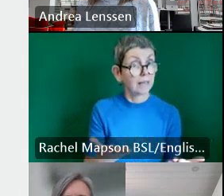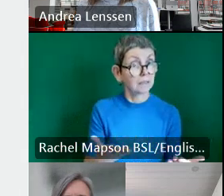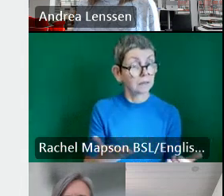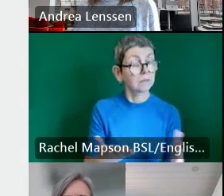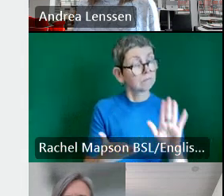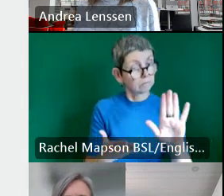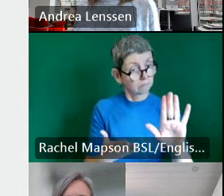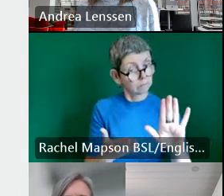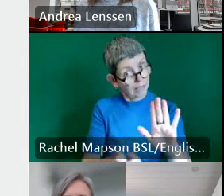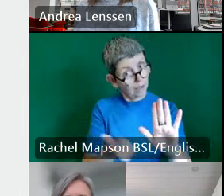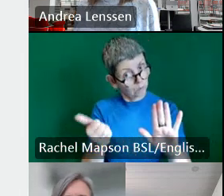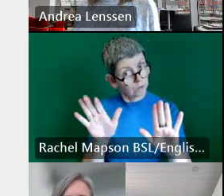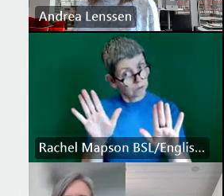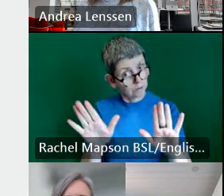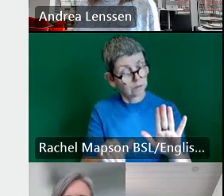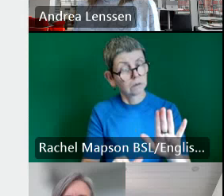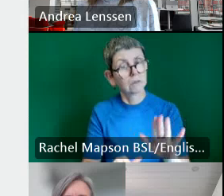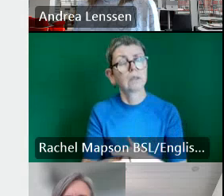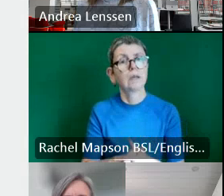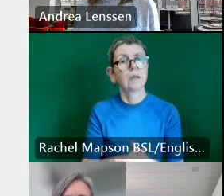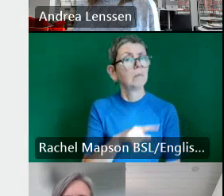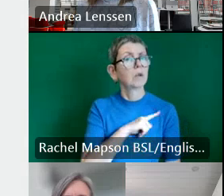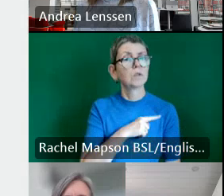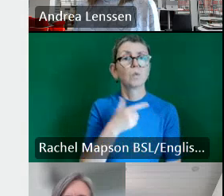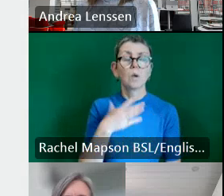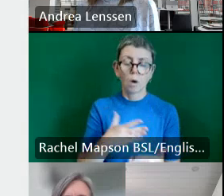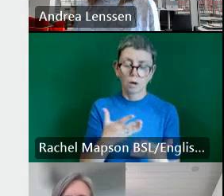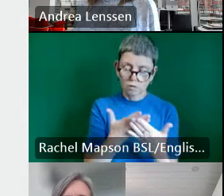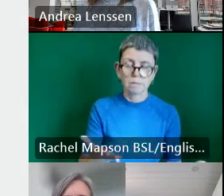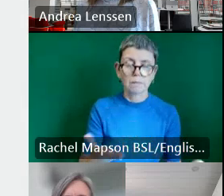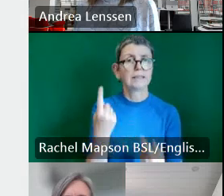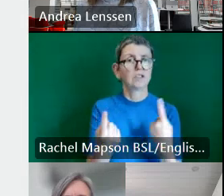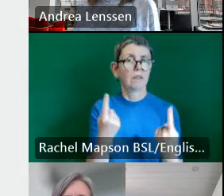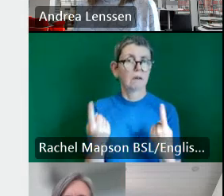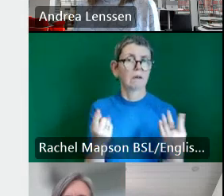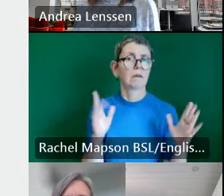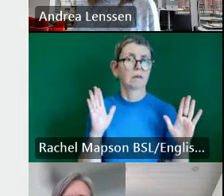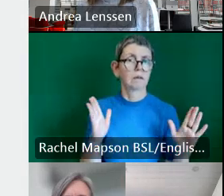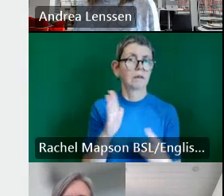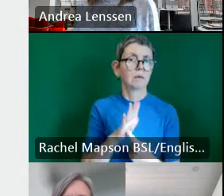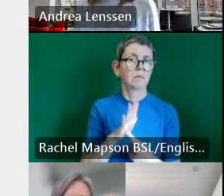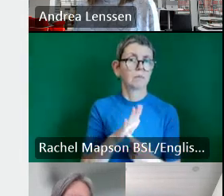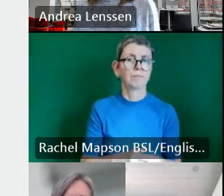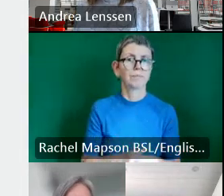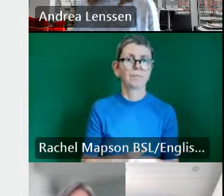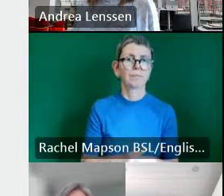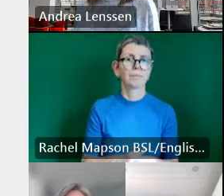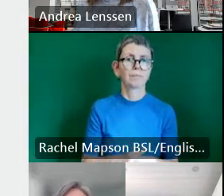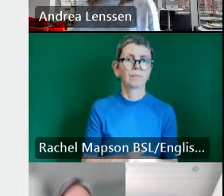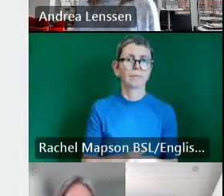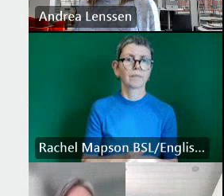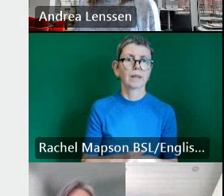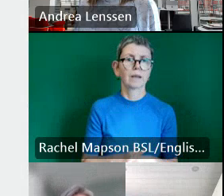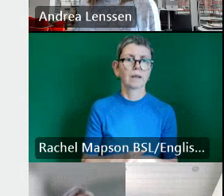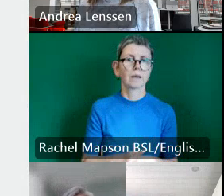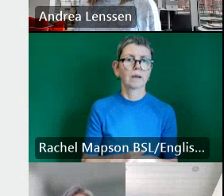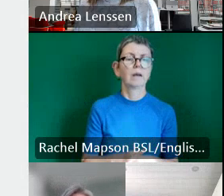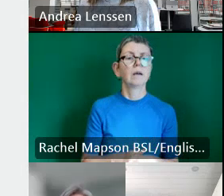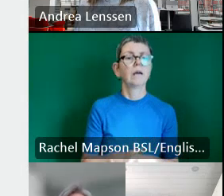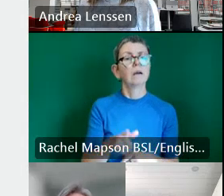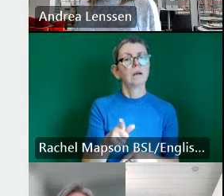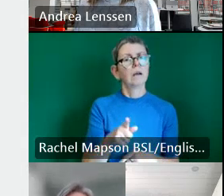and to speak in the space and no one feels targeted or ostracized in any way. Express your